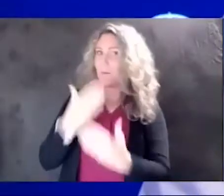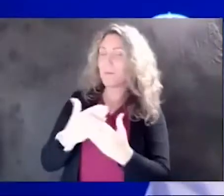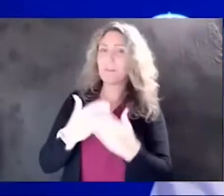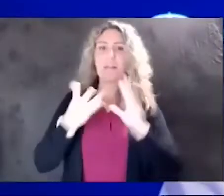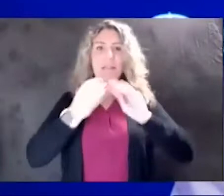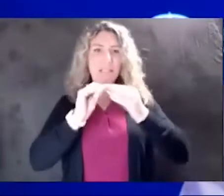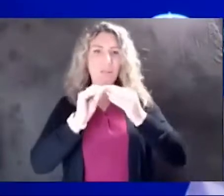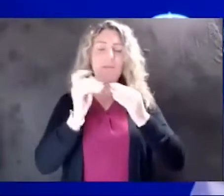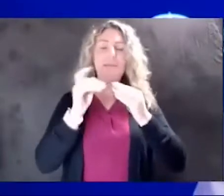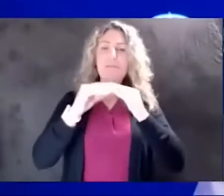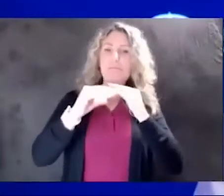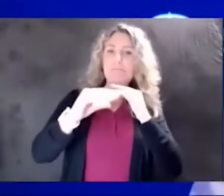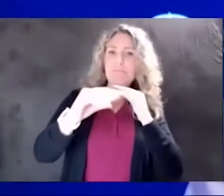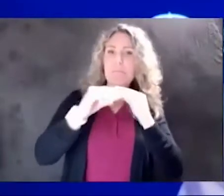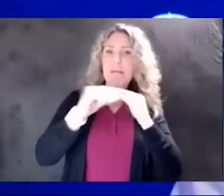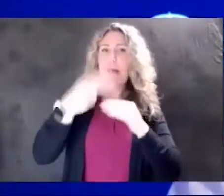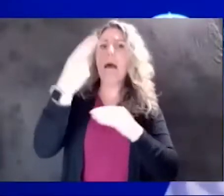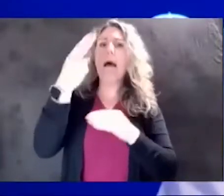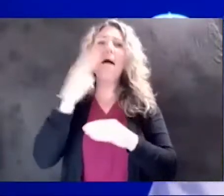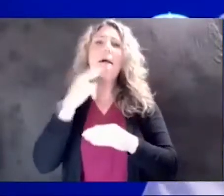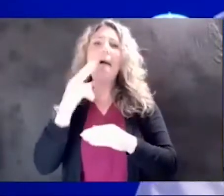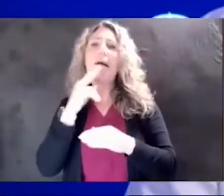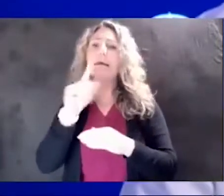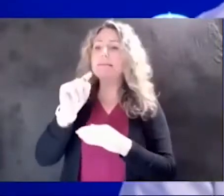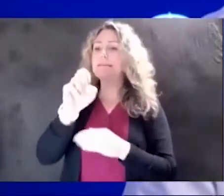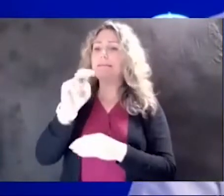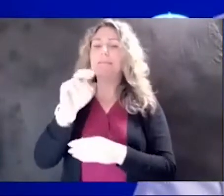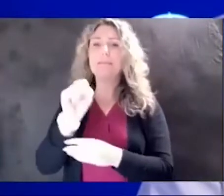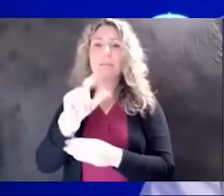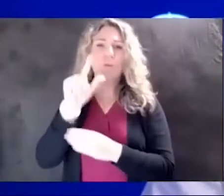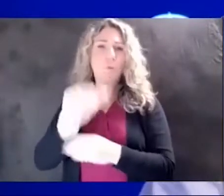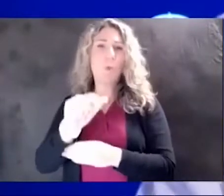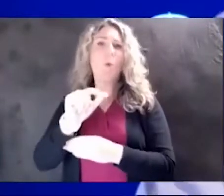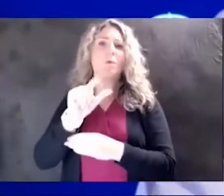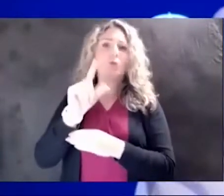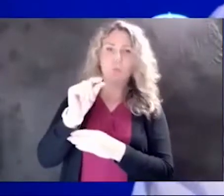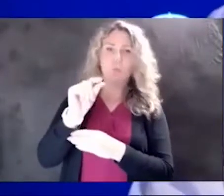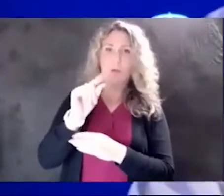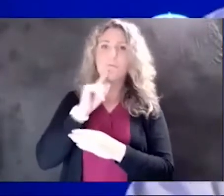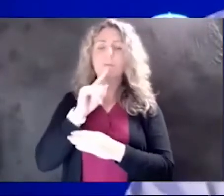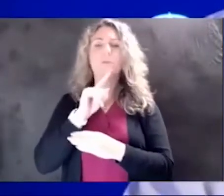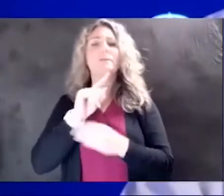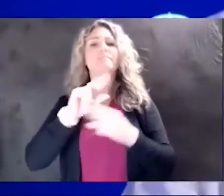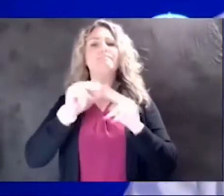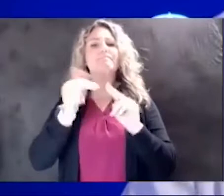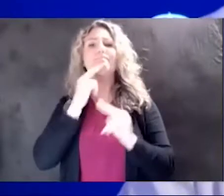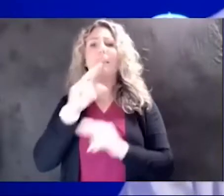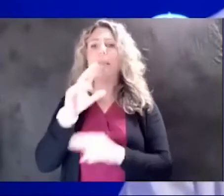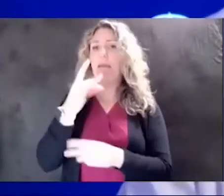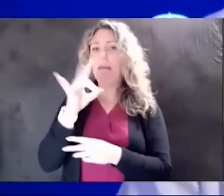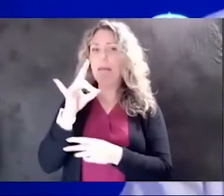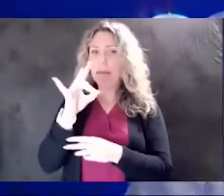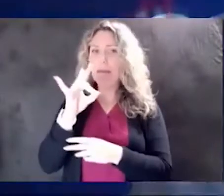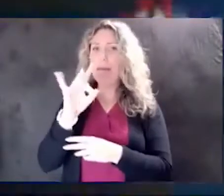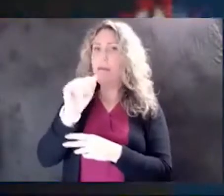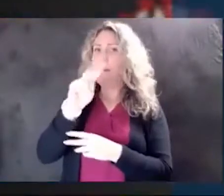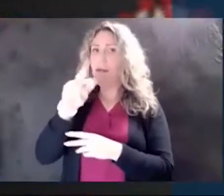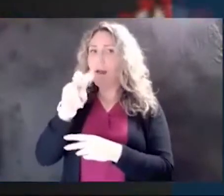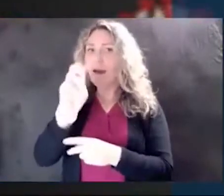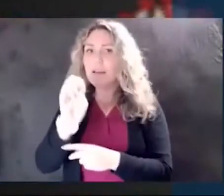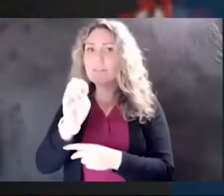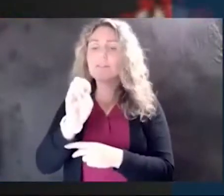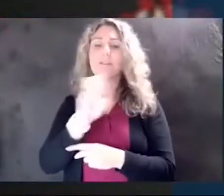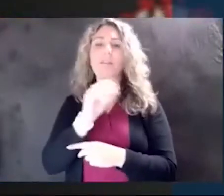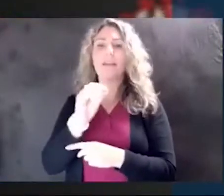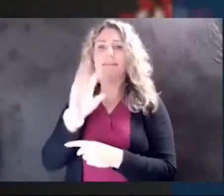in that high teens to low 20s. We've gone down a little bit. We have 18 active infections, 6 in the ICU, but luckily none on